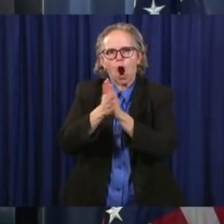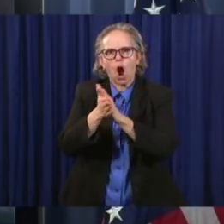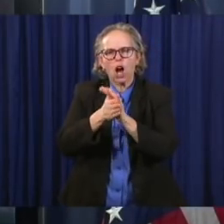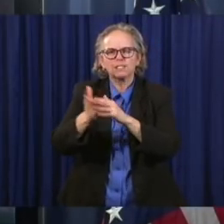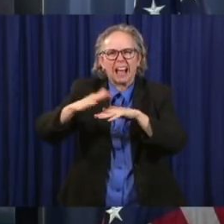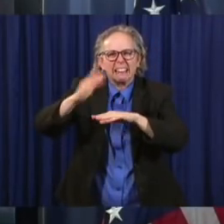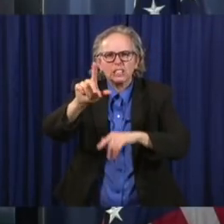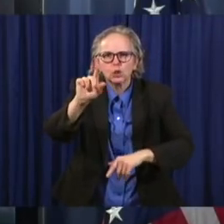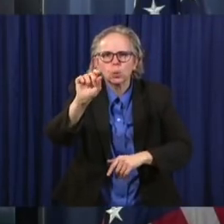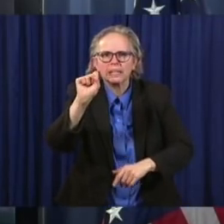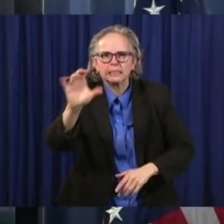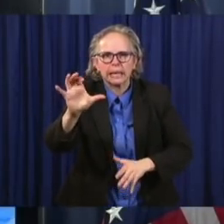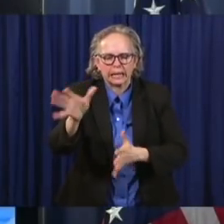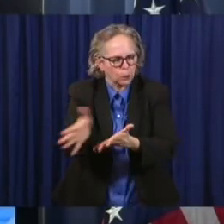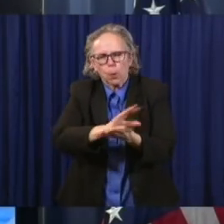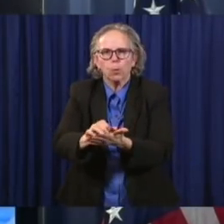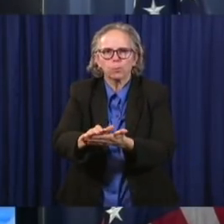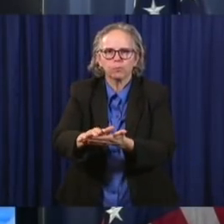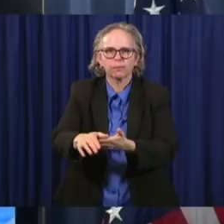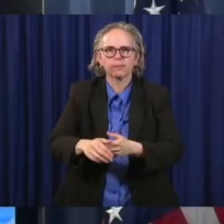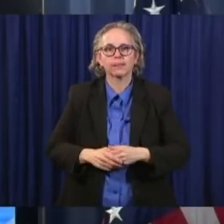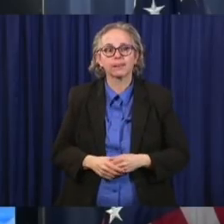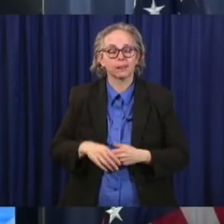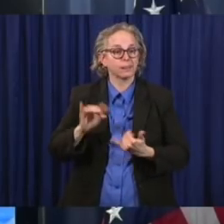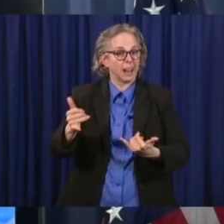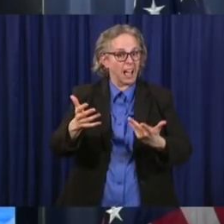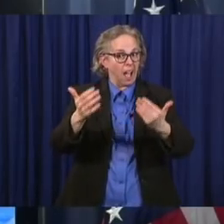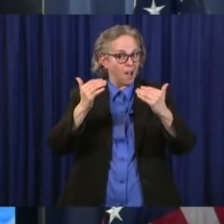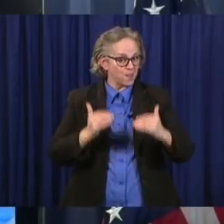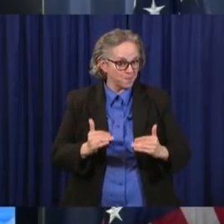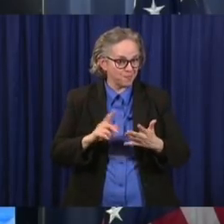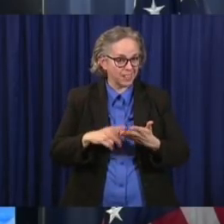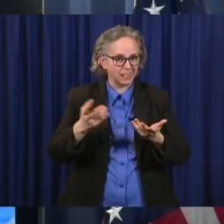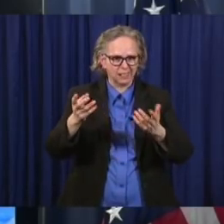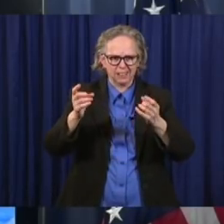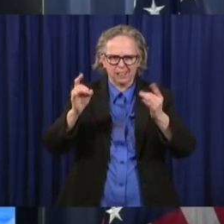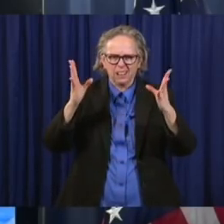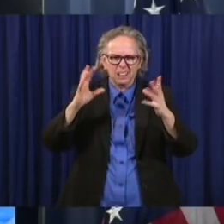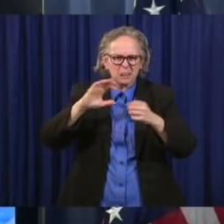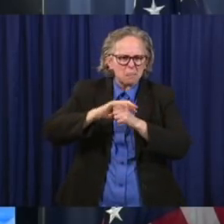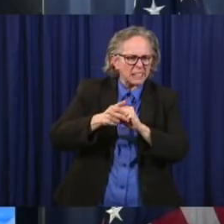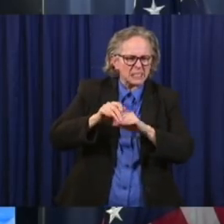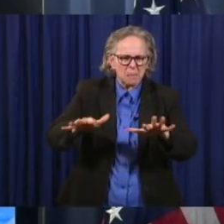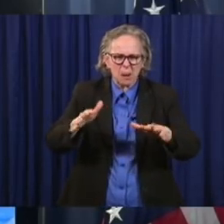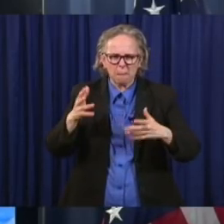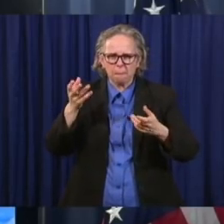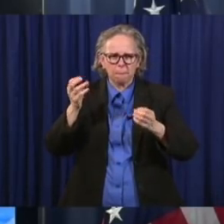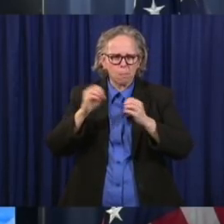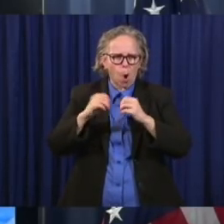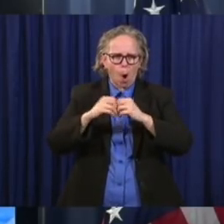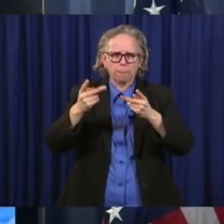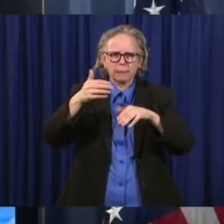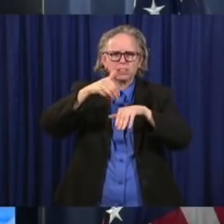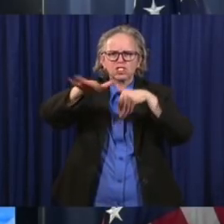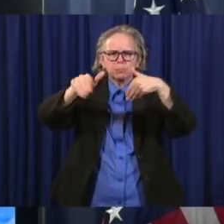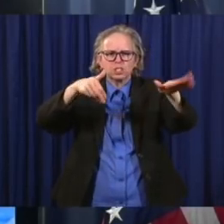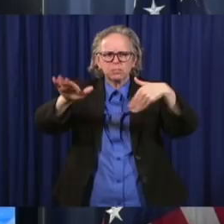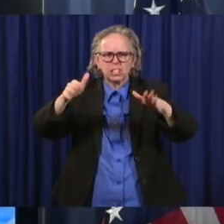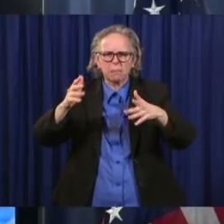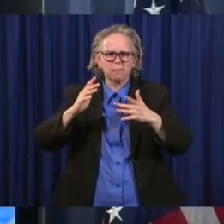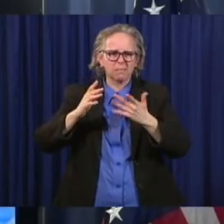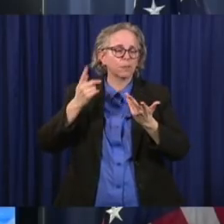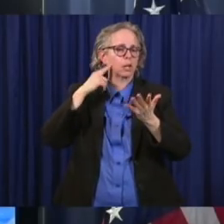20 seconds. Also during this pandemic, we've all witnessed a massive amount of shipping using sites like